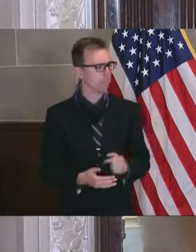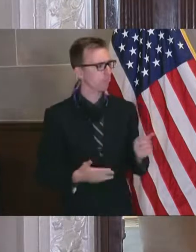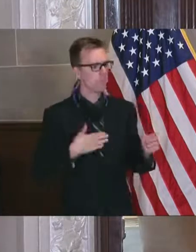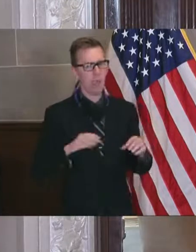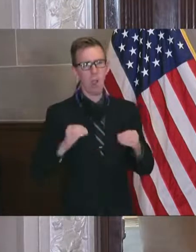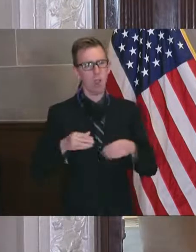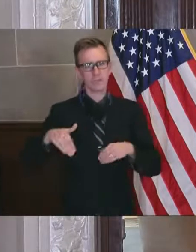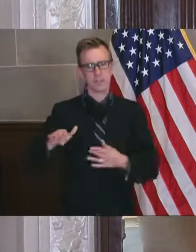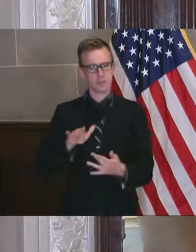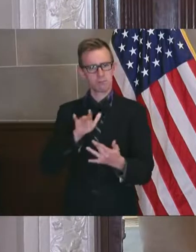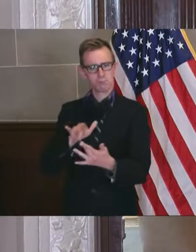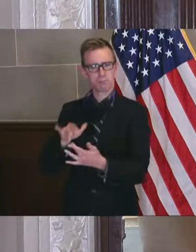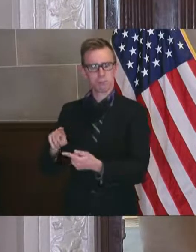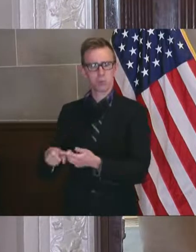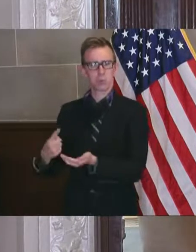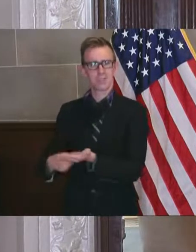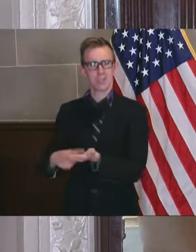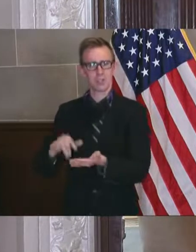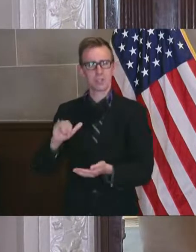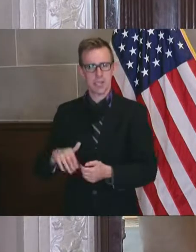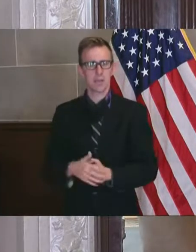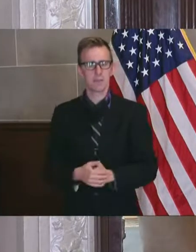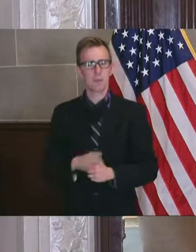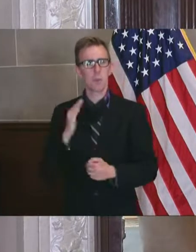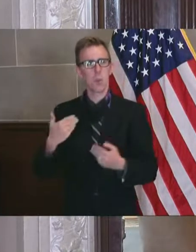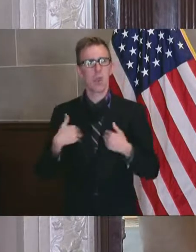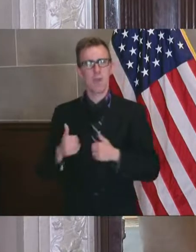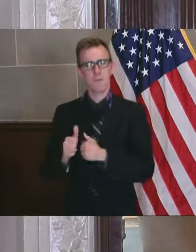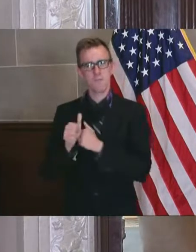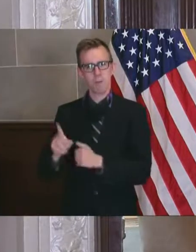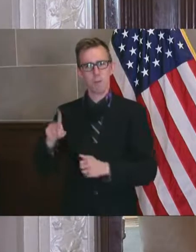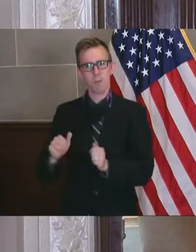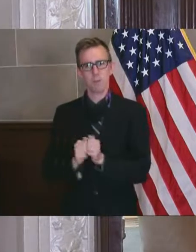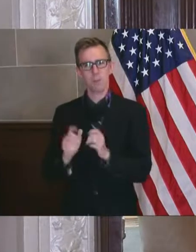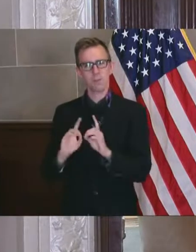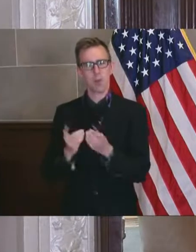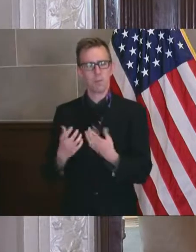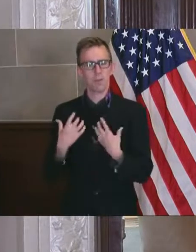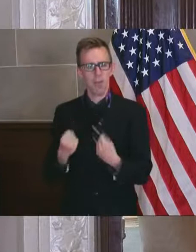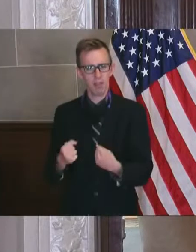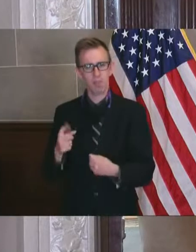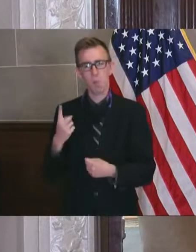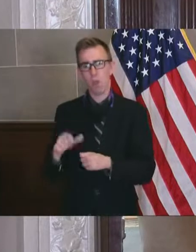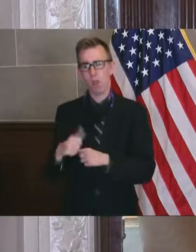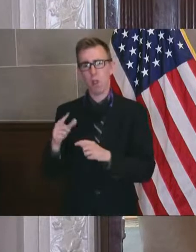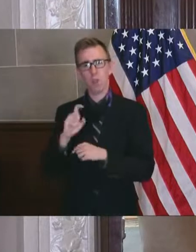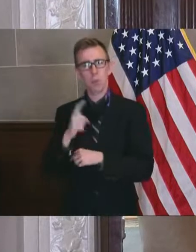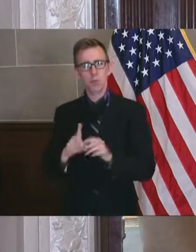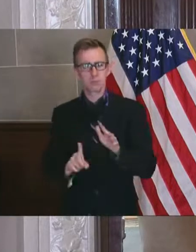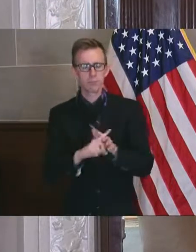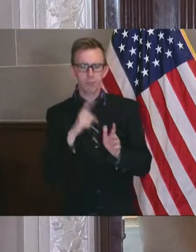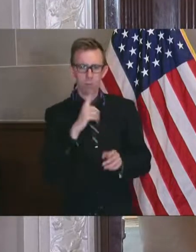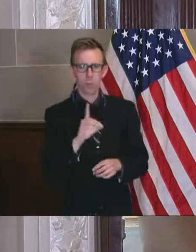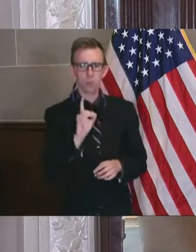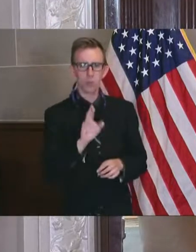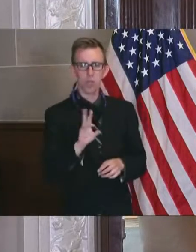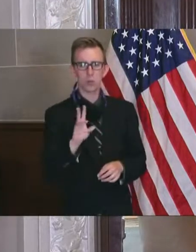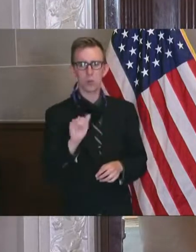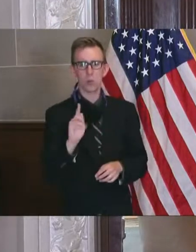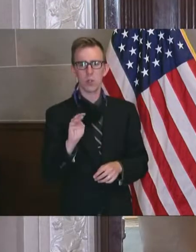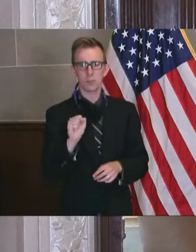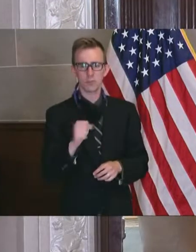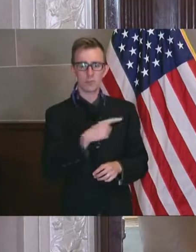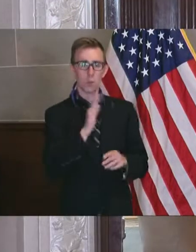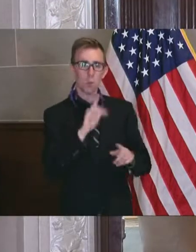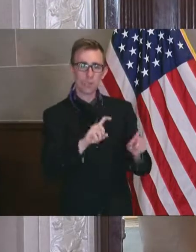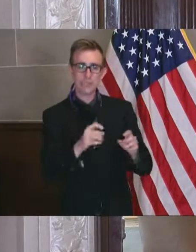to them to talk to them at that point. I mean, there's going to be follow-up to the Department of Health. I mean, I think one of the other questions that come up for Dr. Williams, I think, was, are we going to do more testing